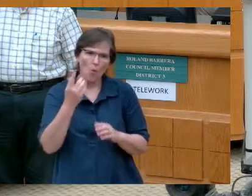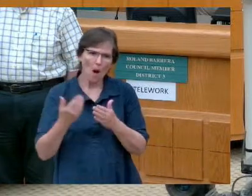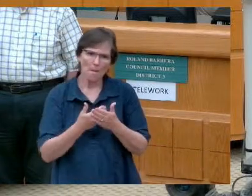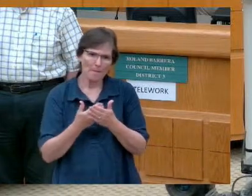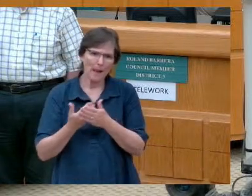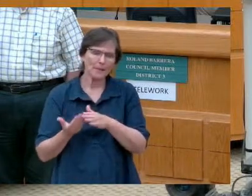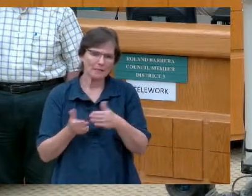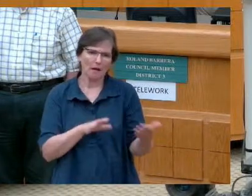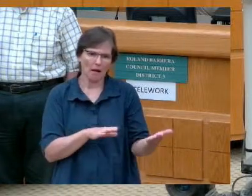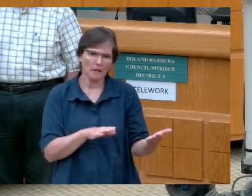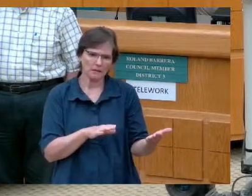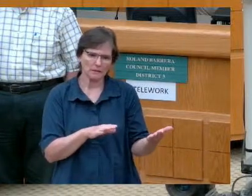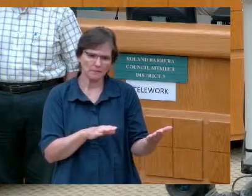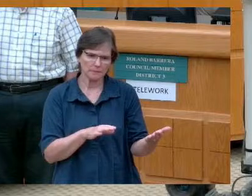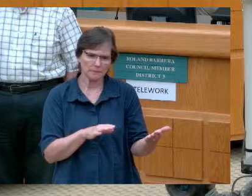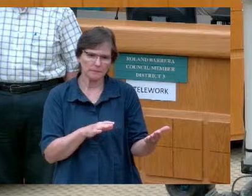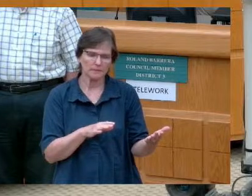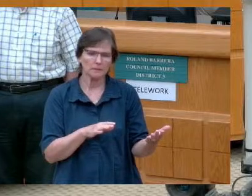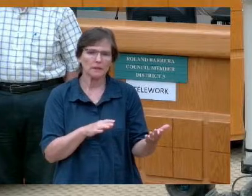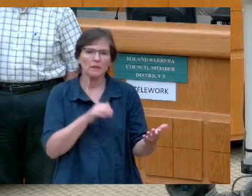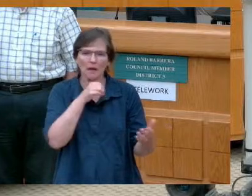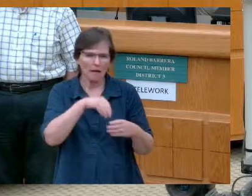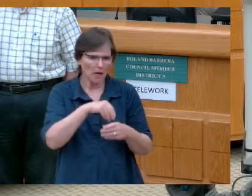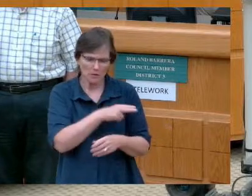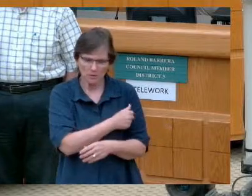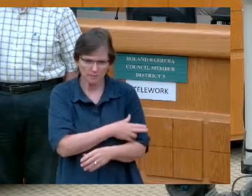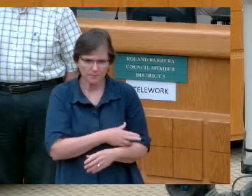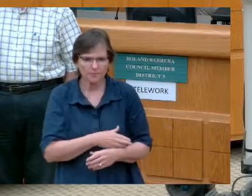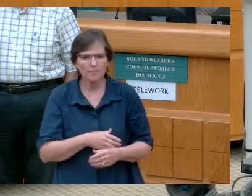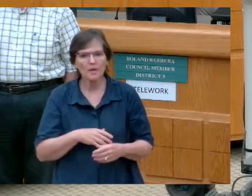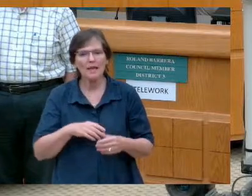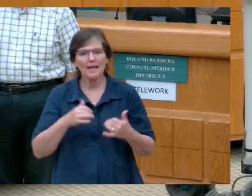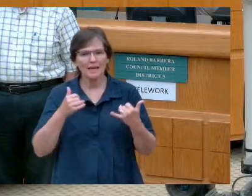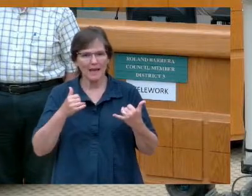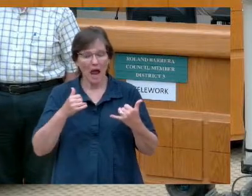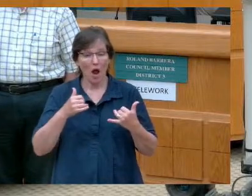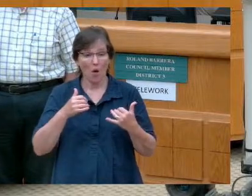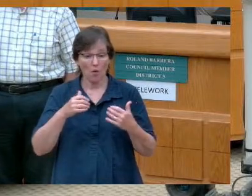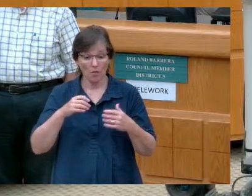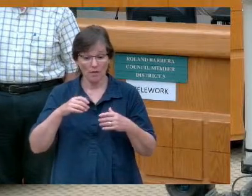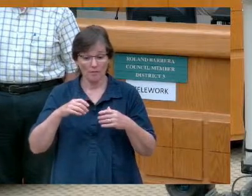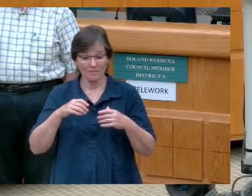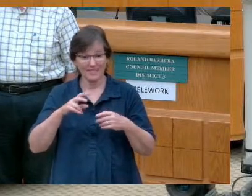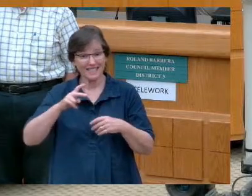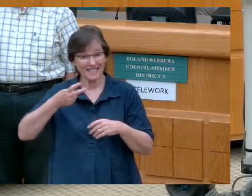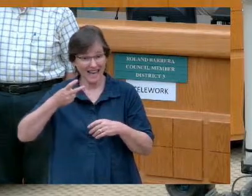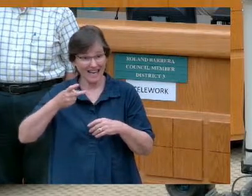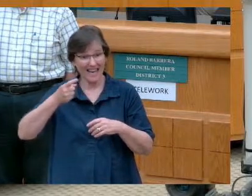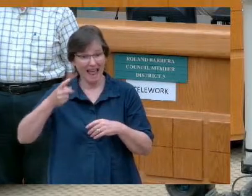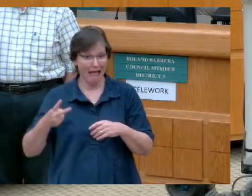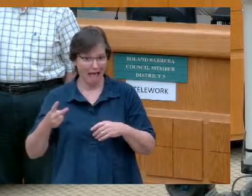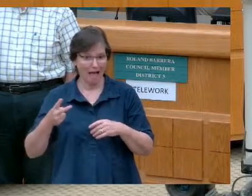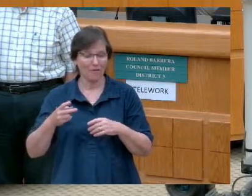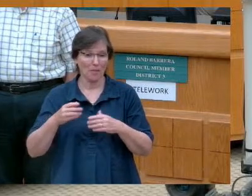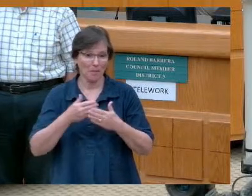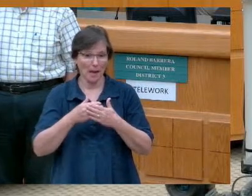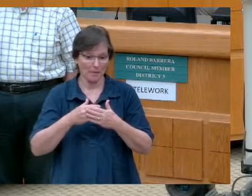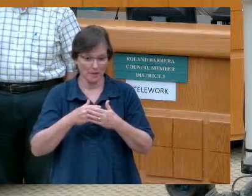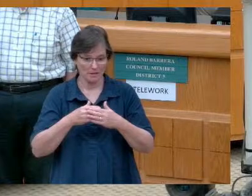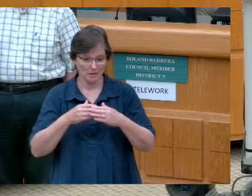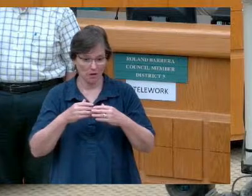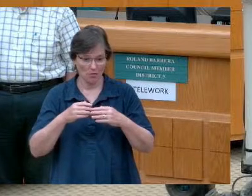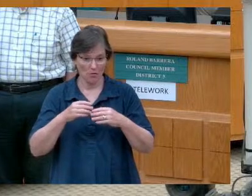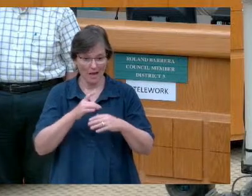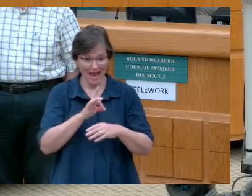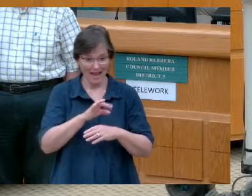those 85 infants. So for the second half of these infants, I do not have those numbers. I have to remind people that we're